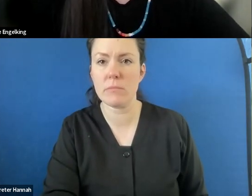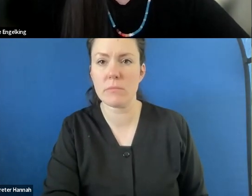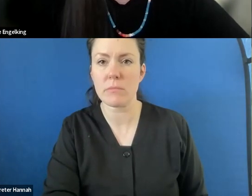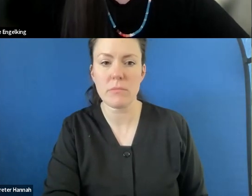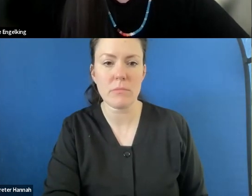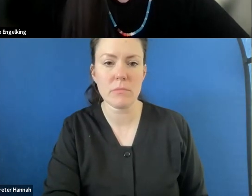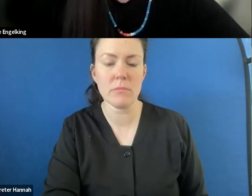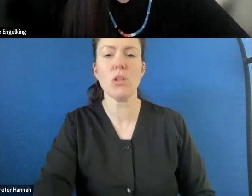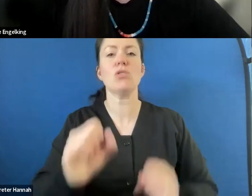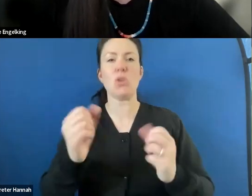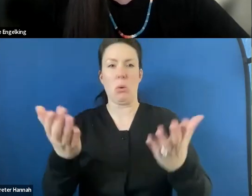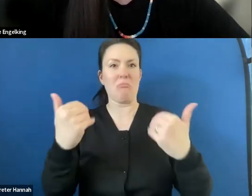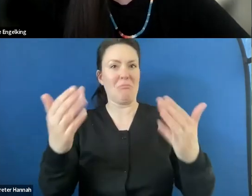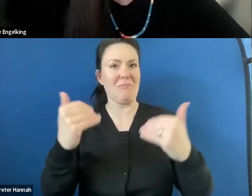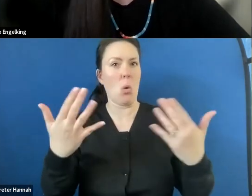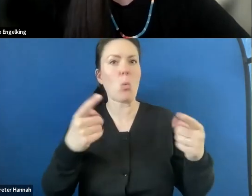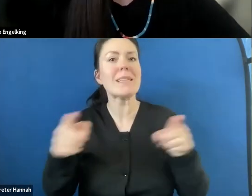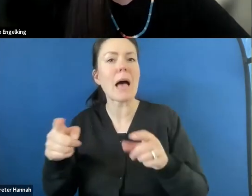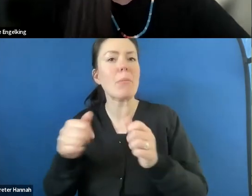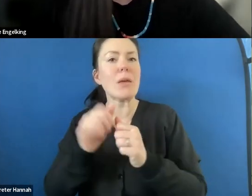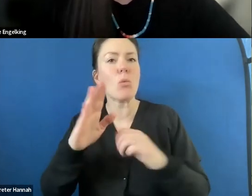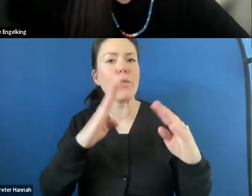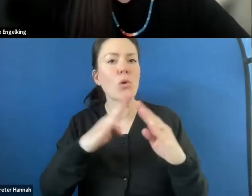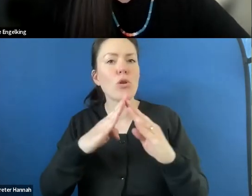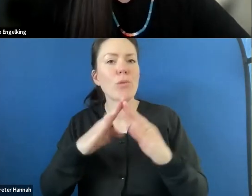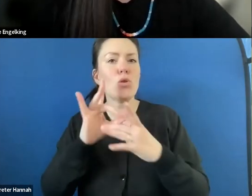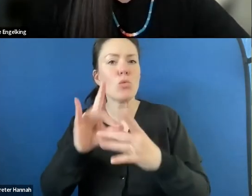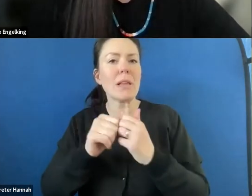tell me what is happening within your community around sexual assault.